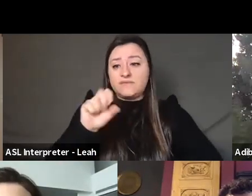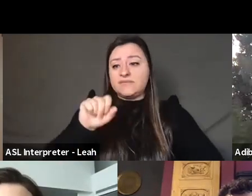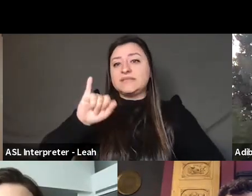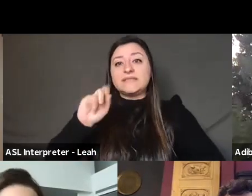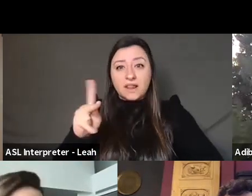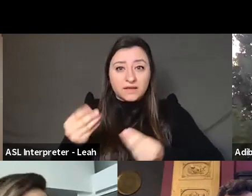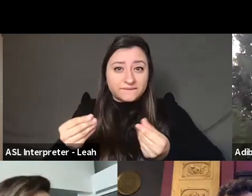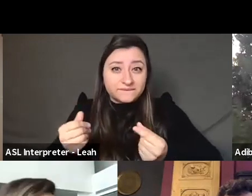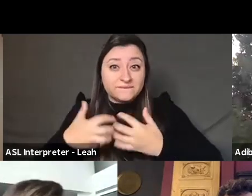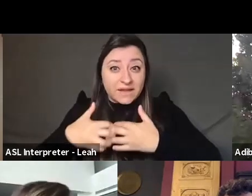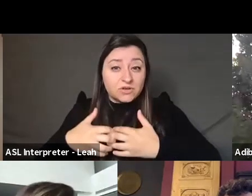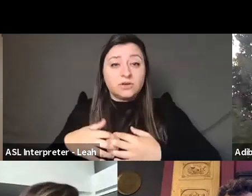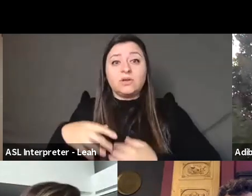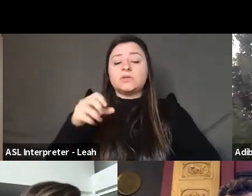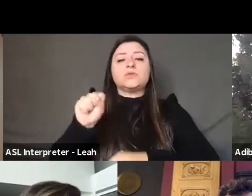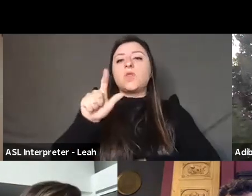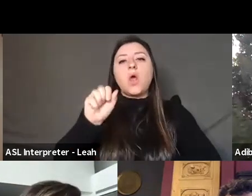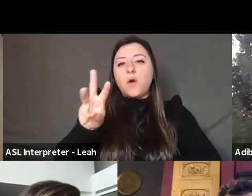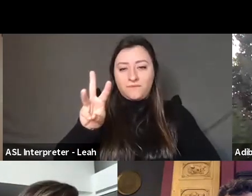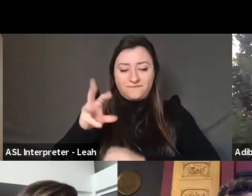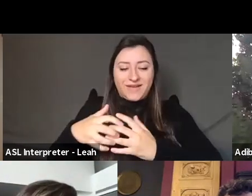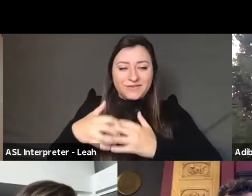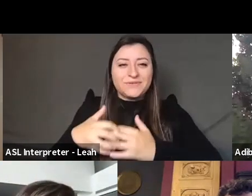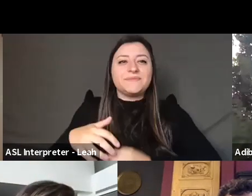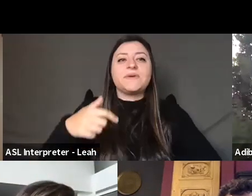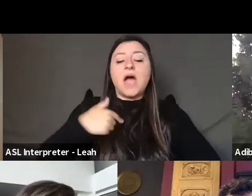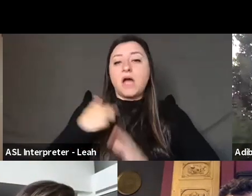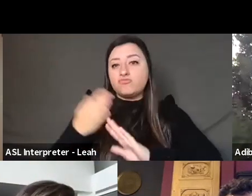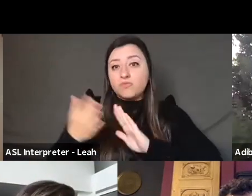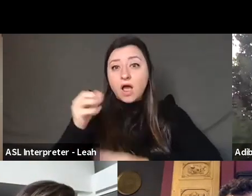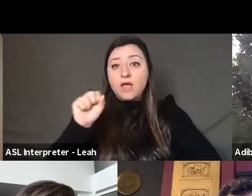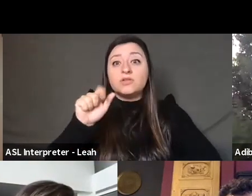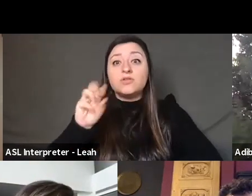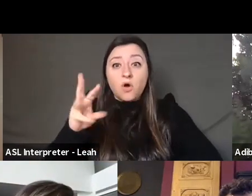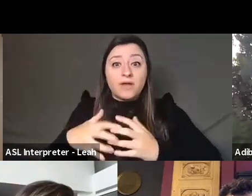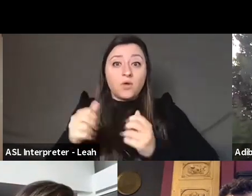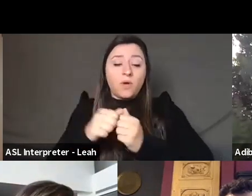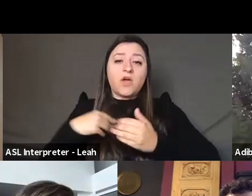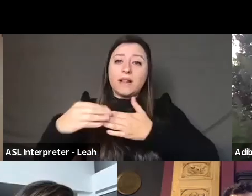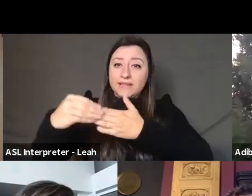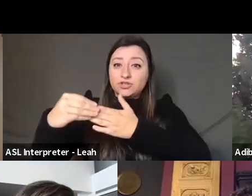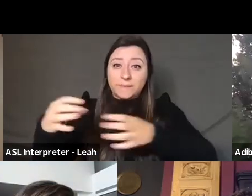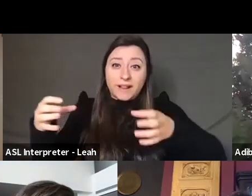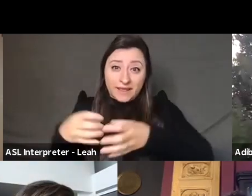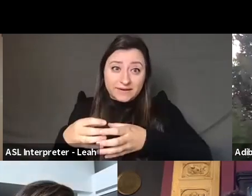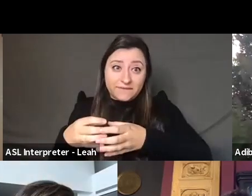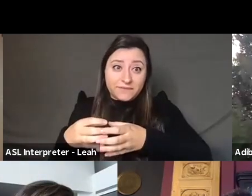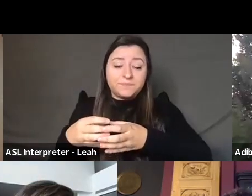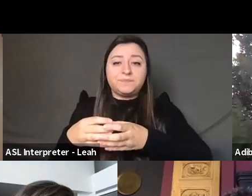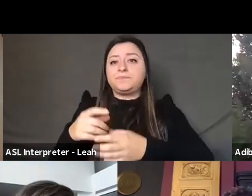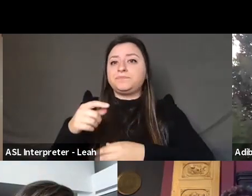Factory, one of the founding members. I run the Slow Factory with our leadership collective. It's a